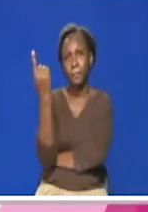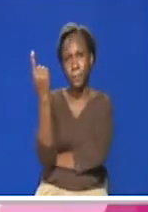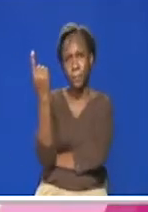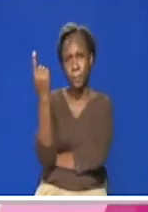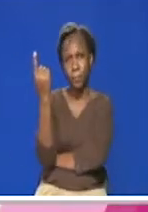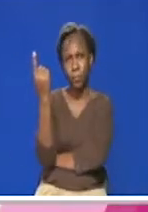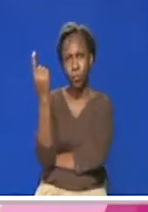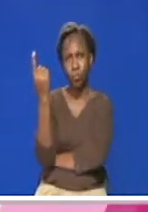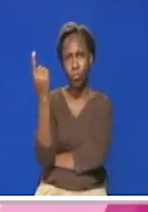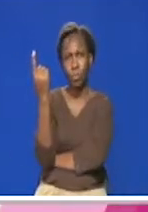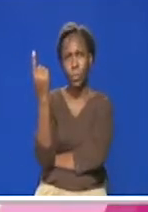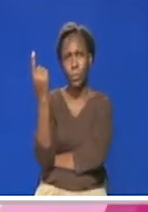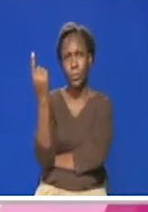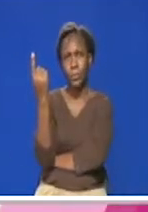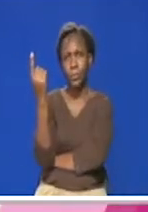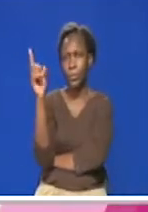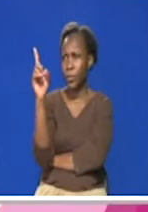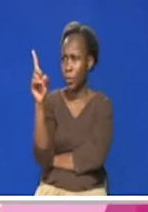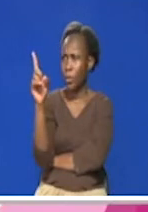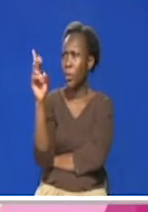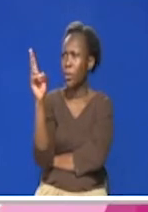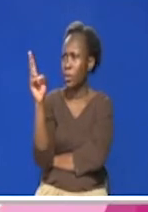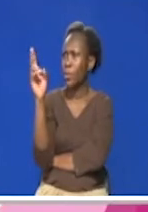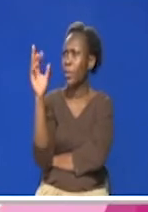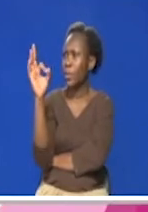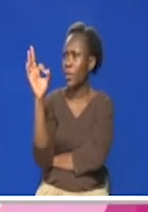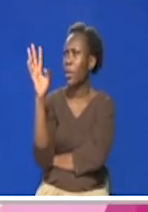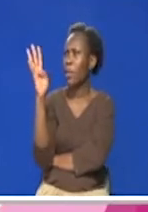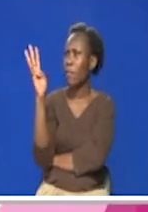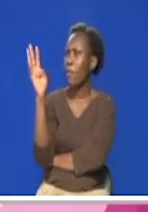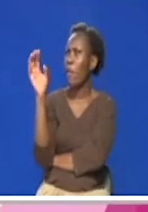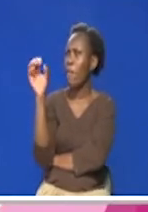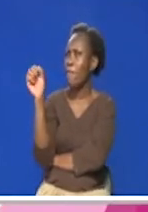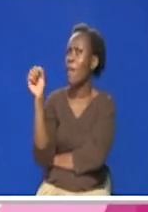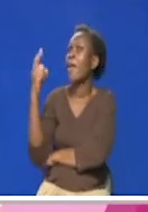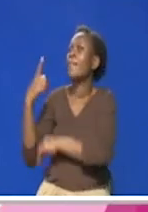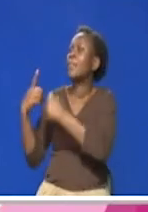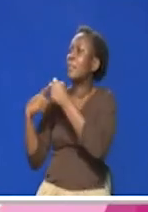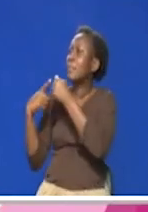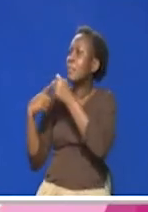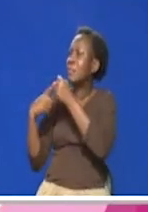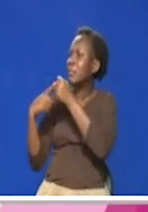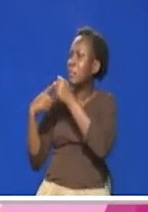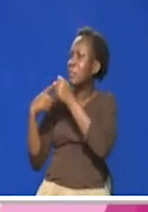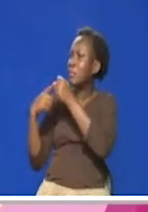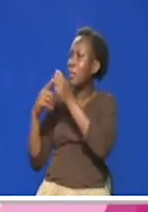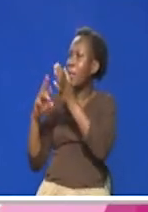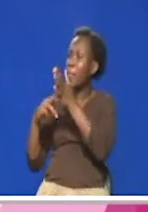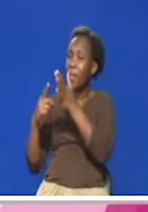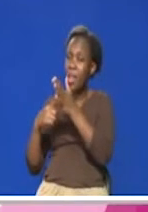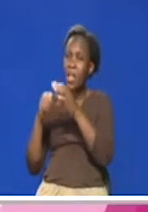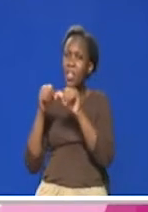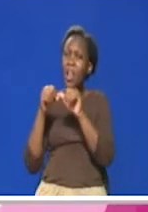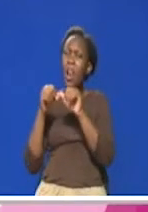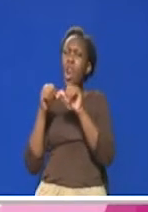1, 2, 3, 4, 5, 6. The longest continuous